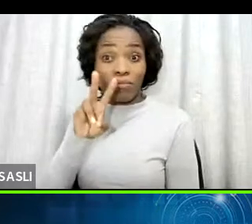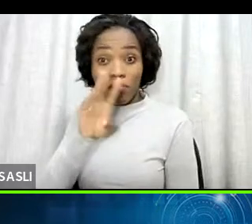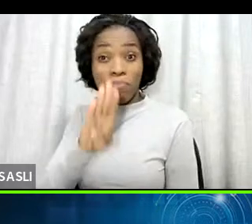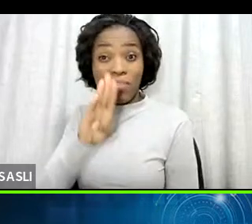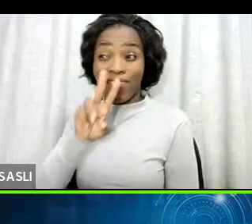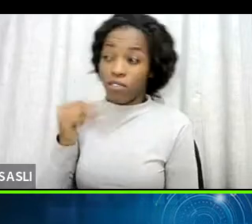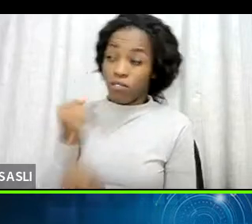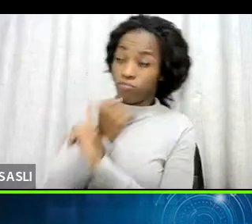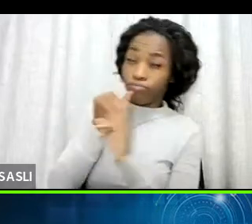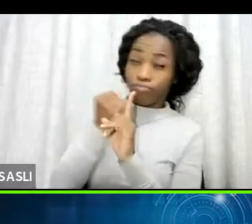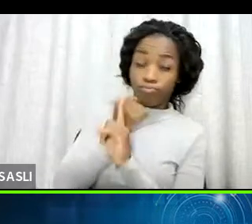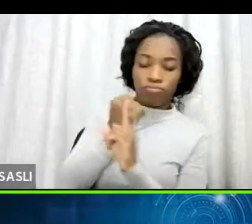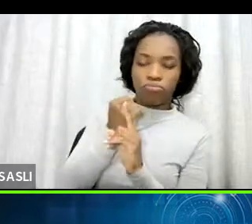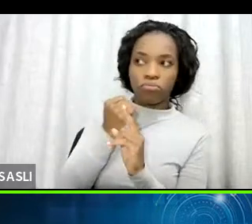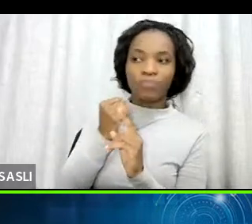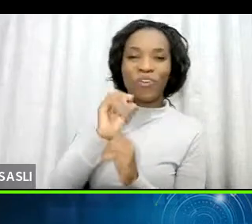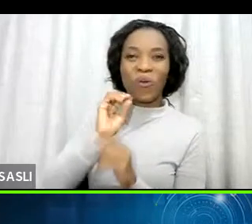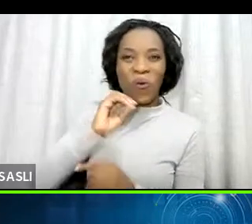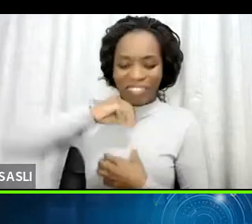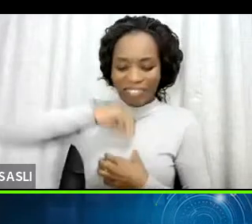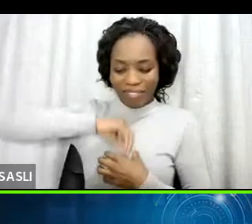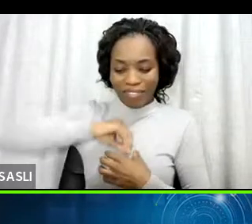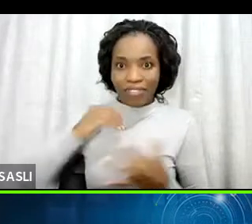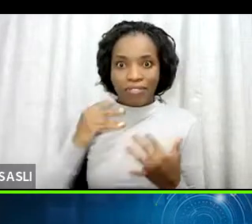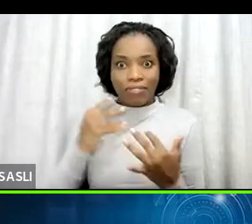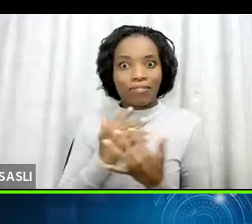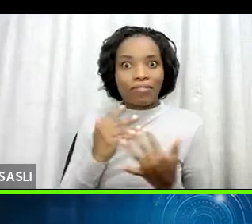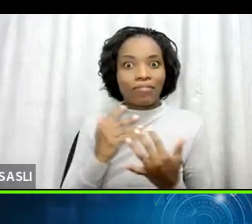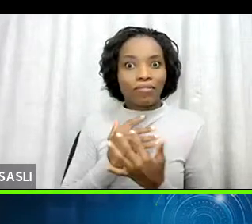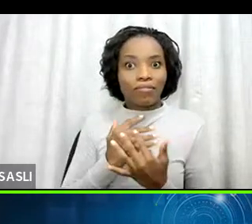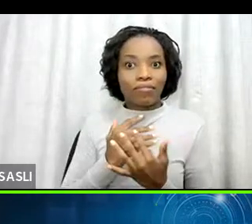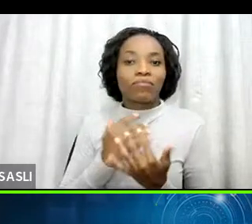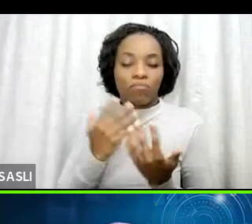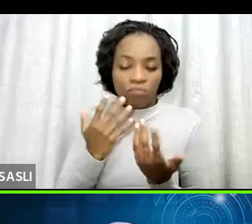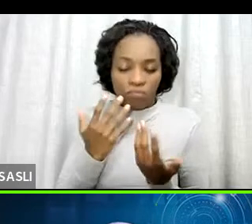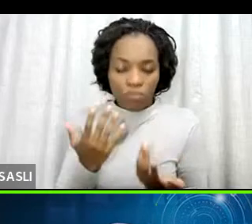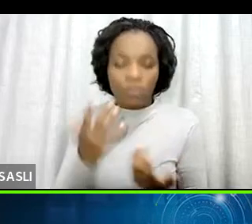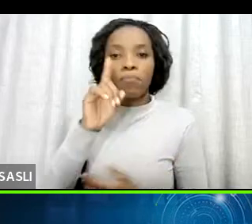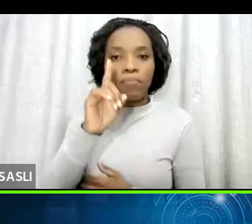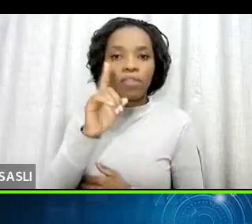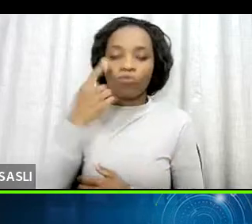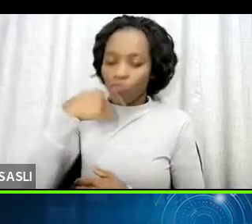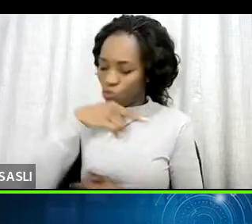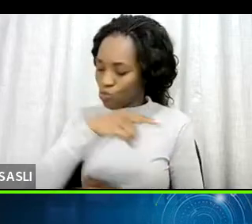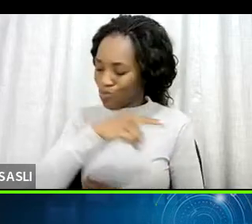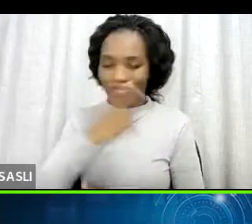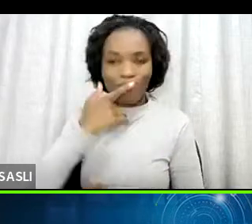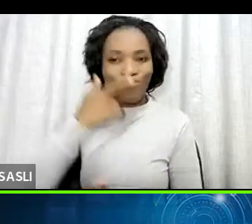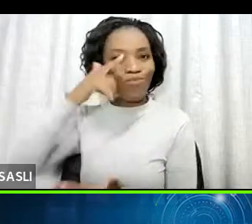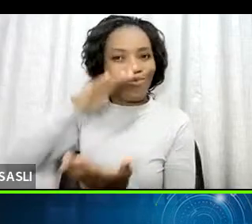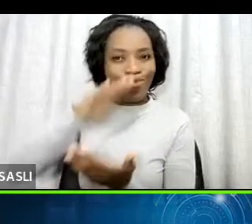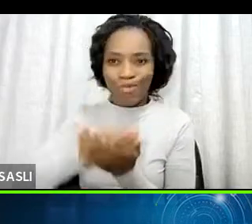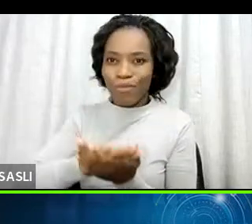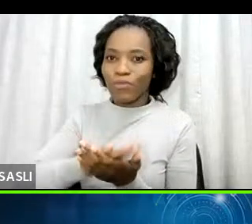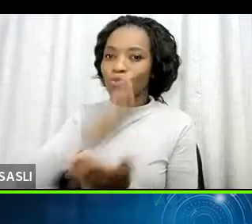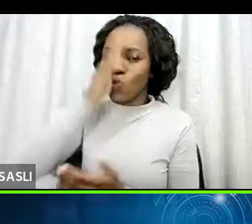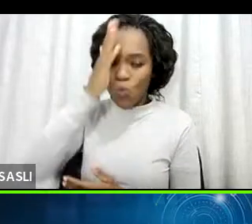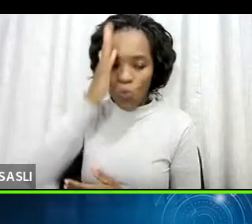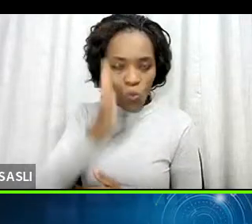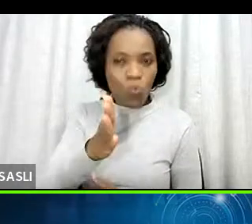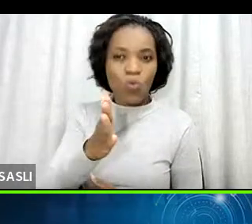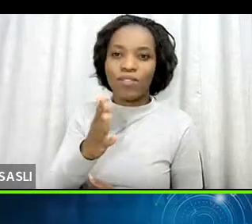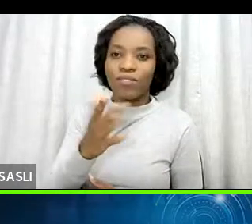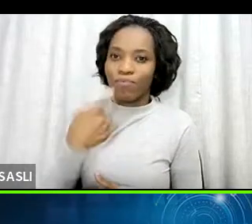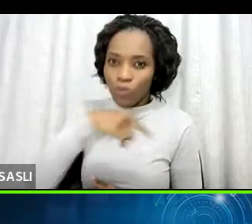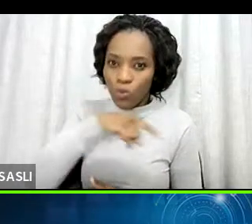is fear attached to this, and we are assuring you that we will treat this with discretion,